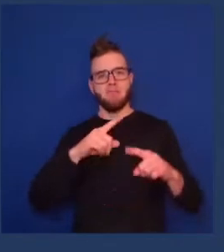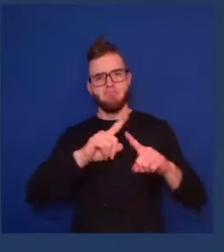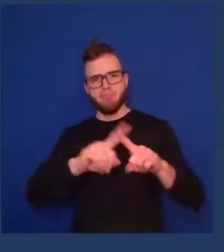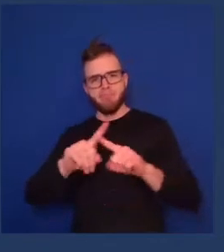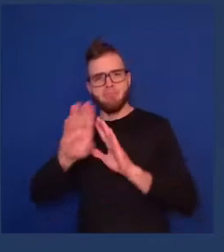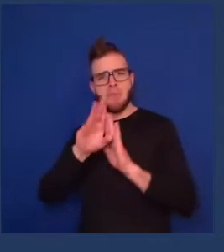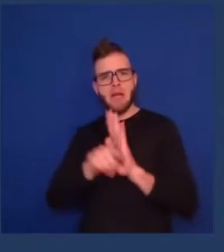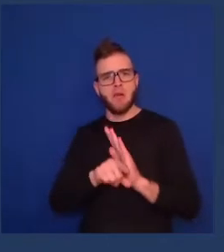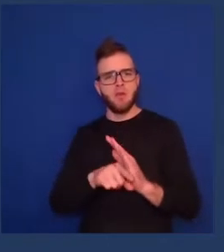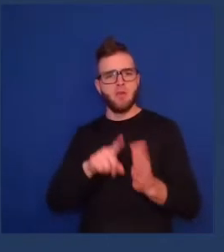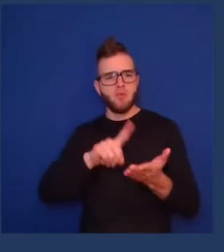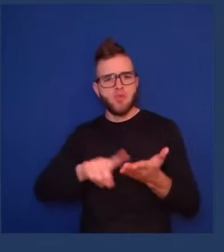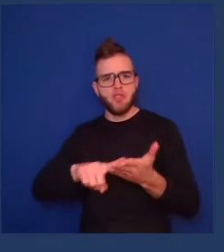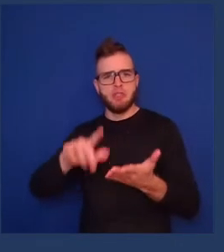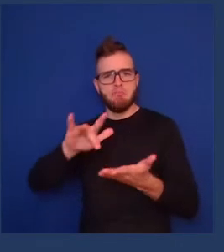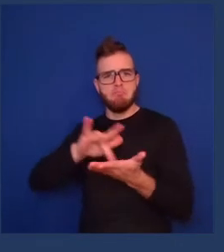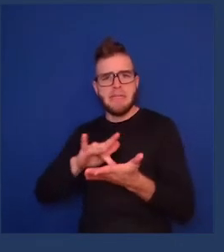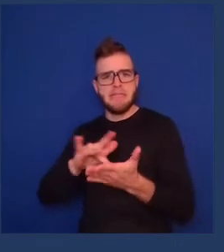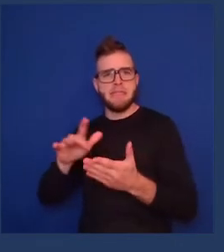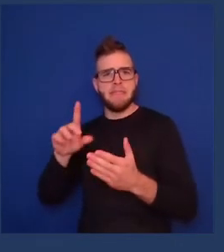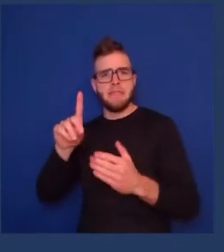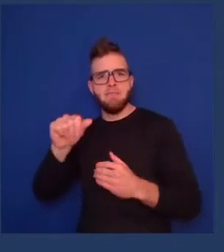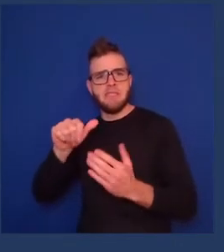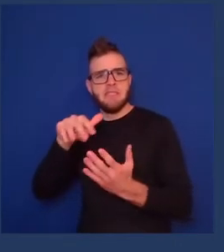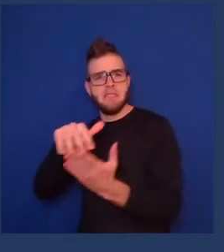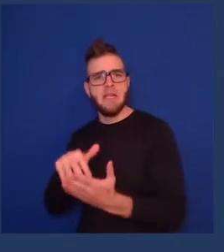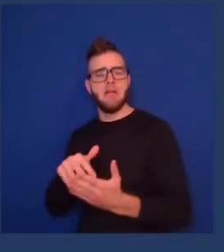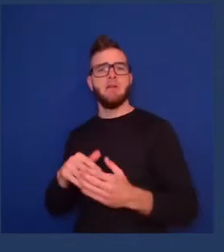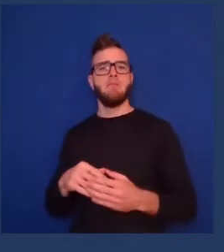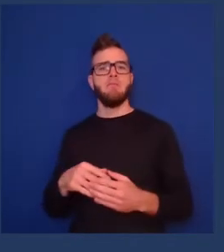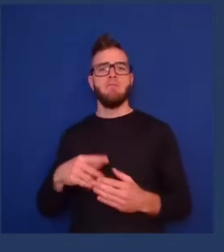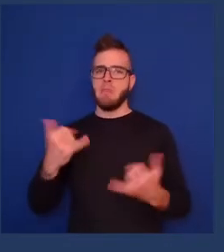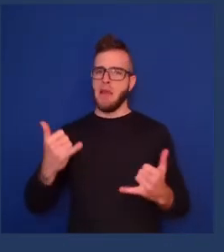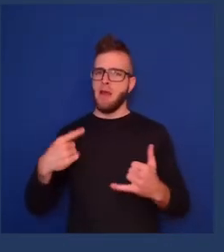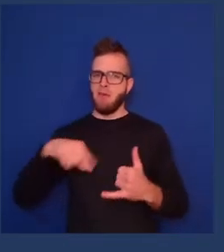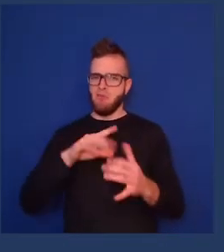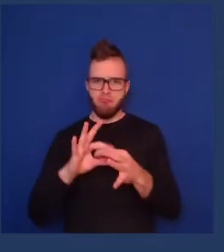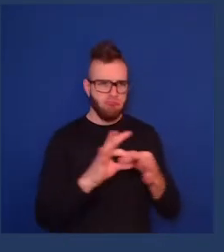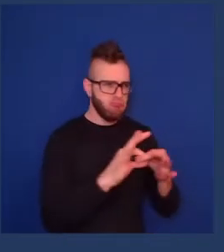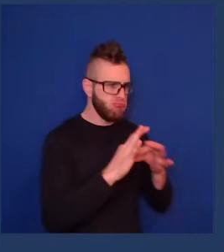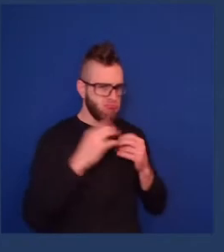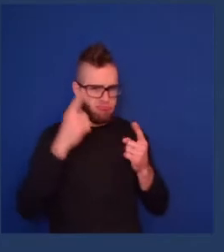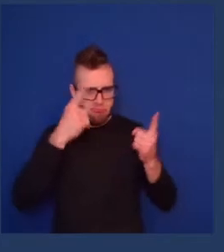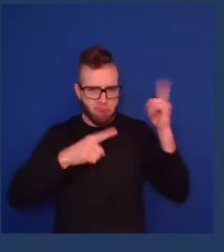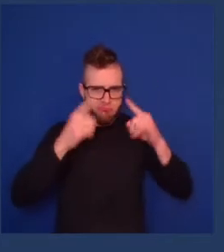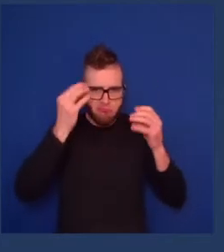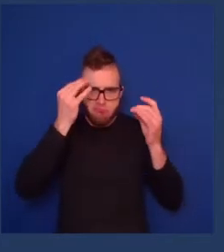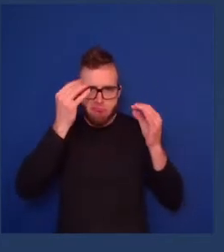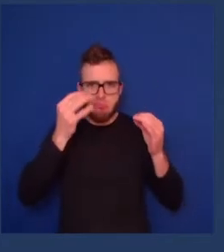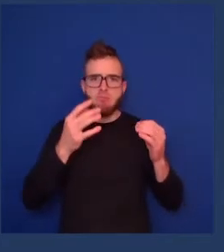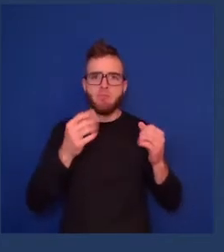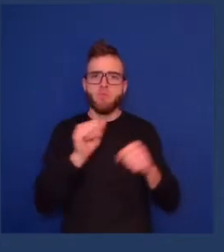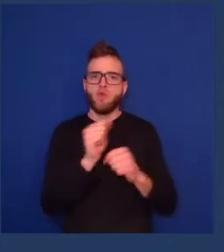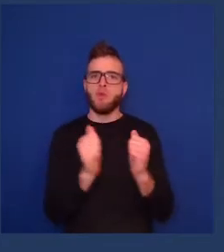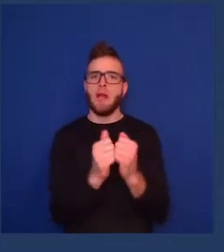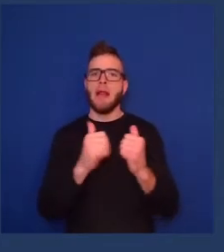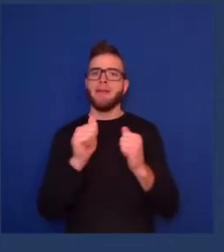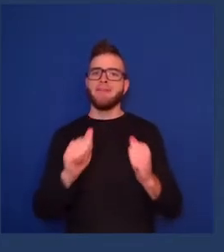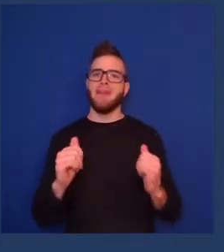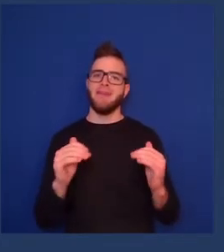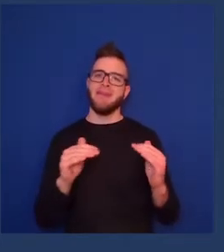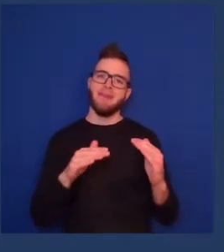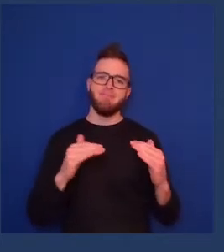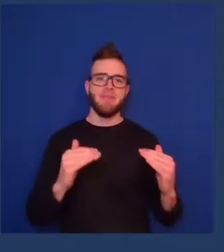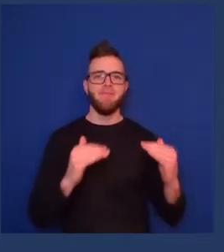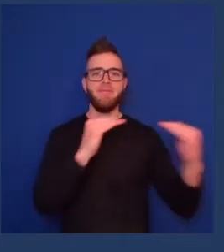come from the iSchool, from engineering, from rehab medicine, disability studies. And we are working together to try to ask,